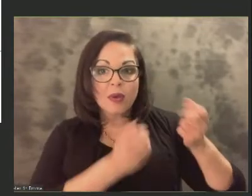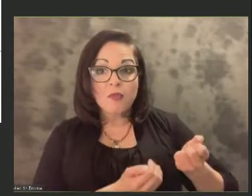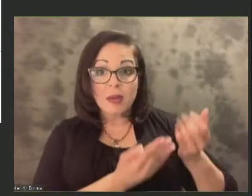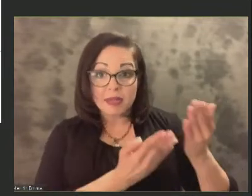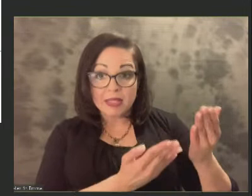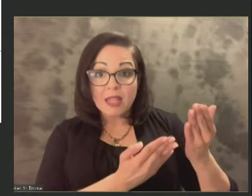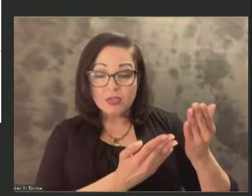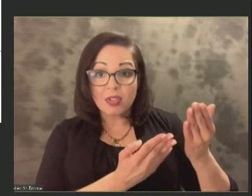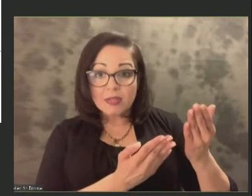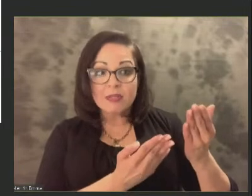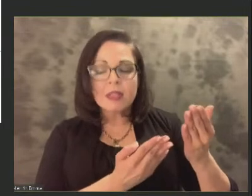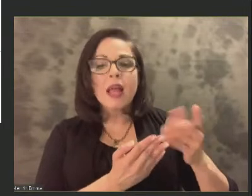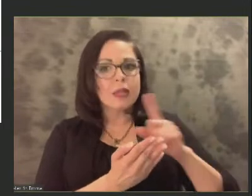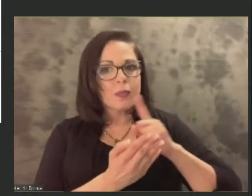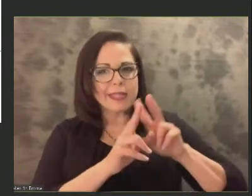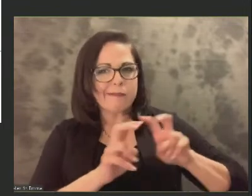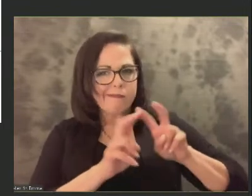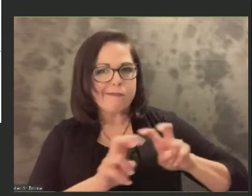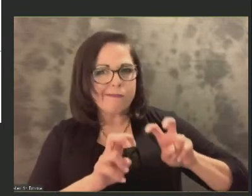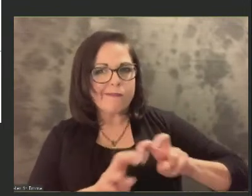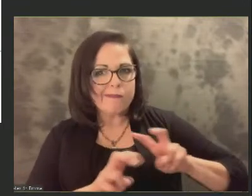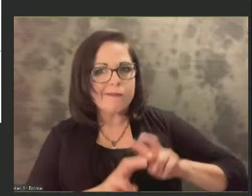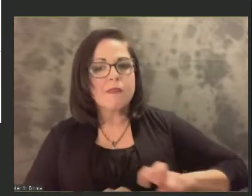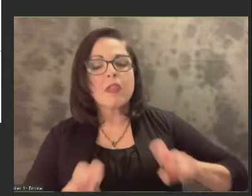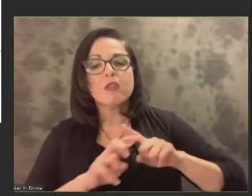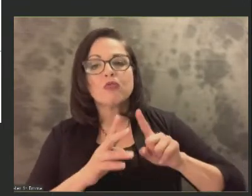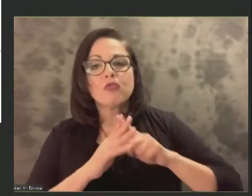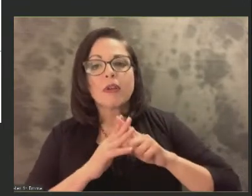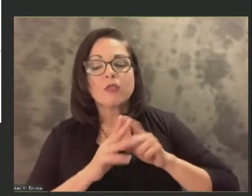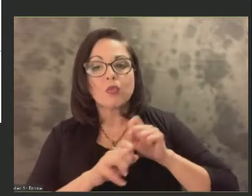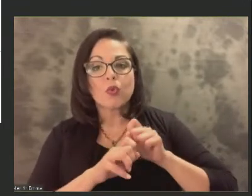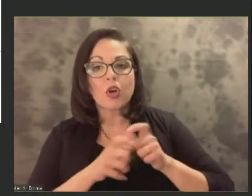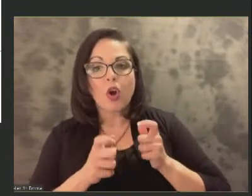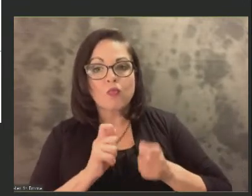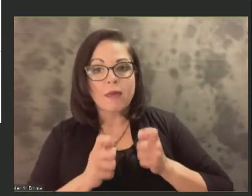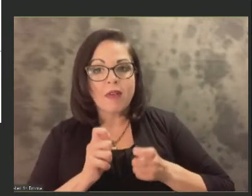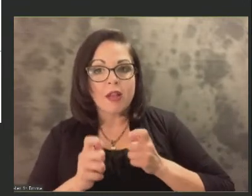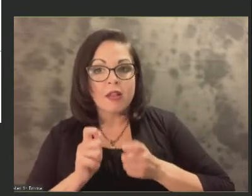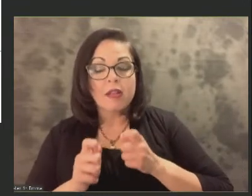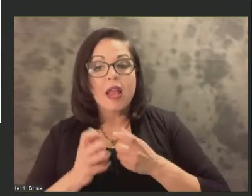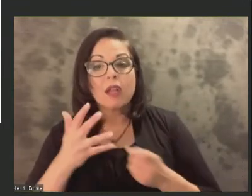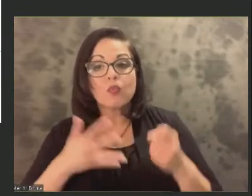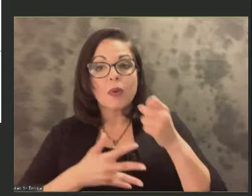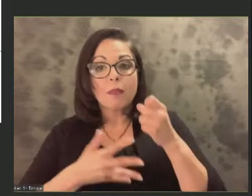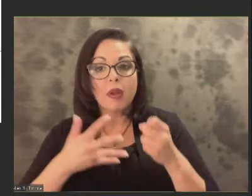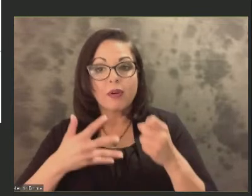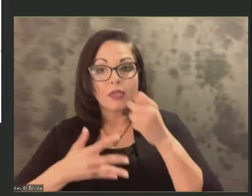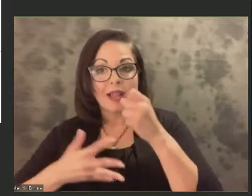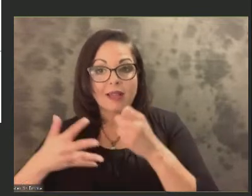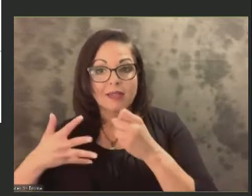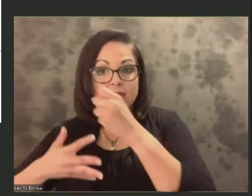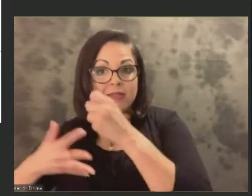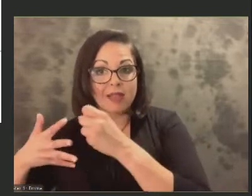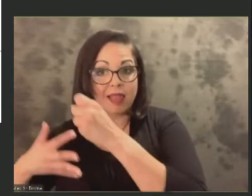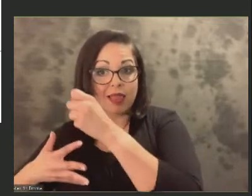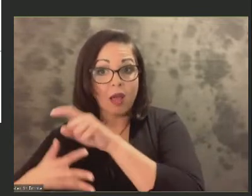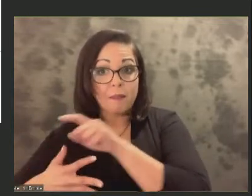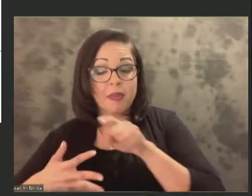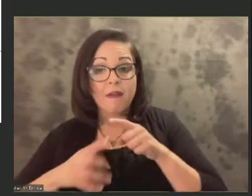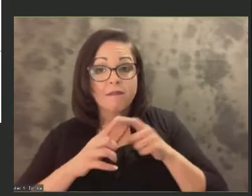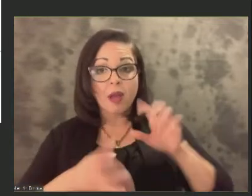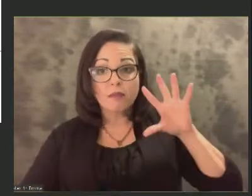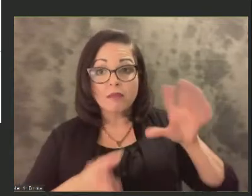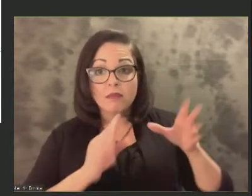recommendations, and they began to work on refining them and reprioritizing them. Out of those